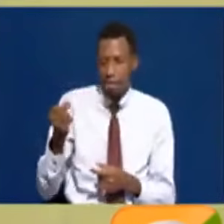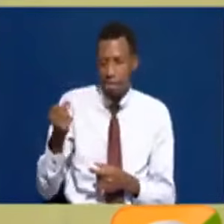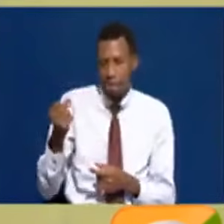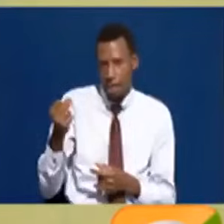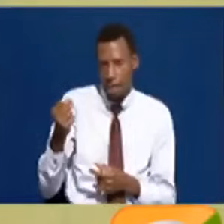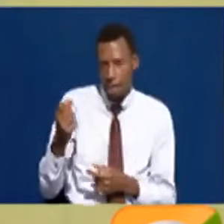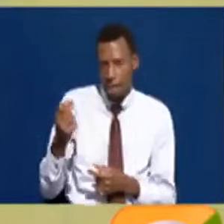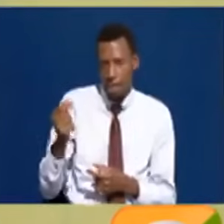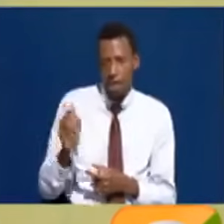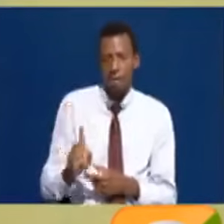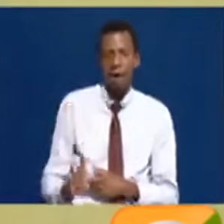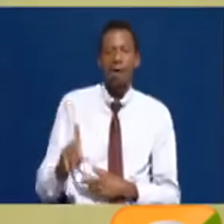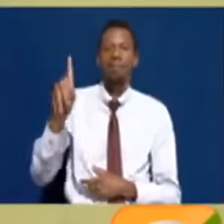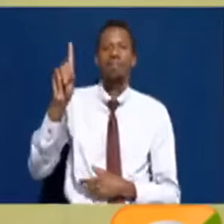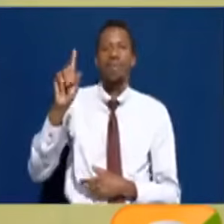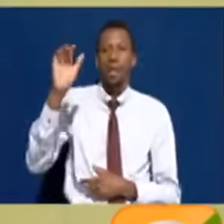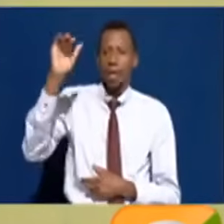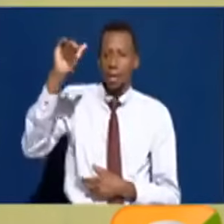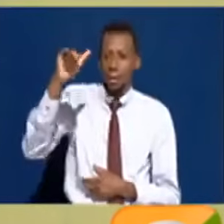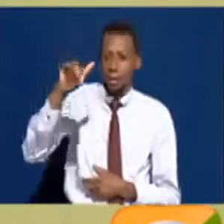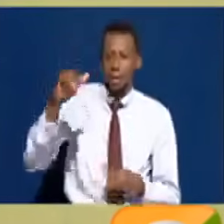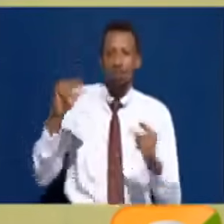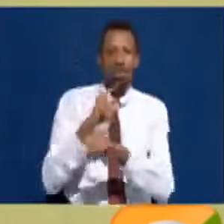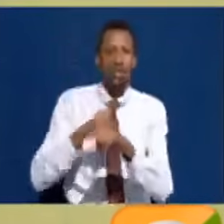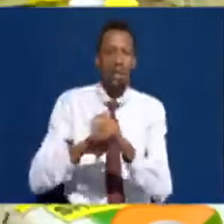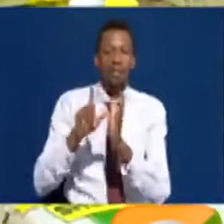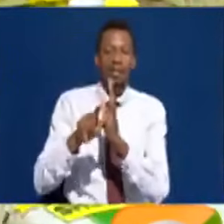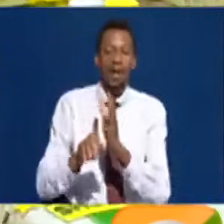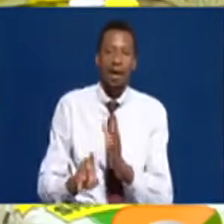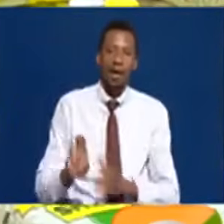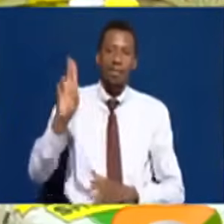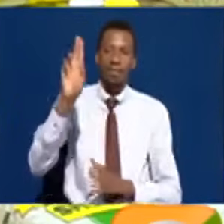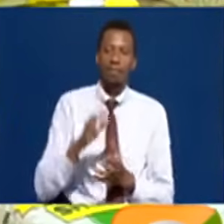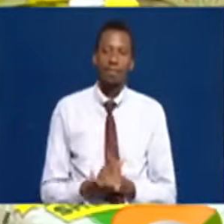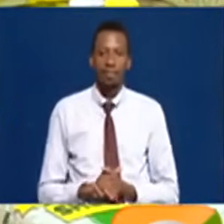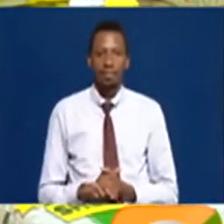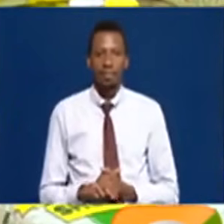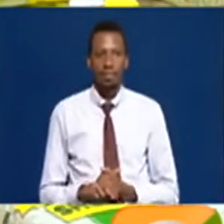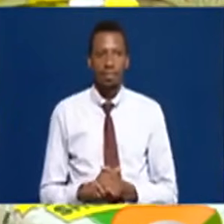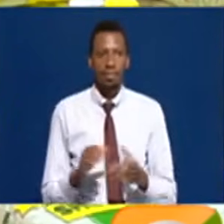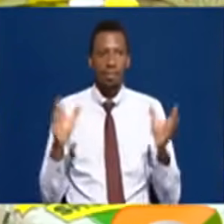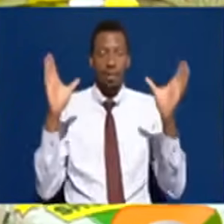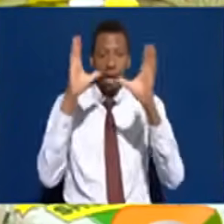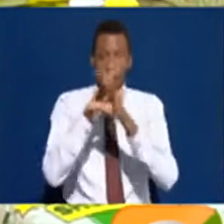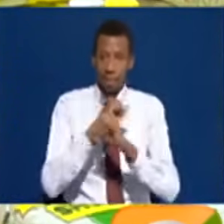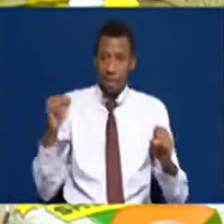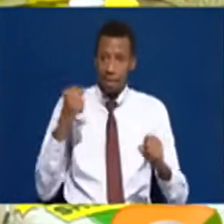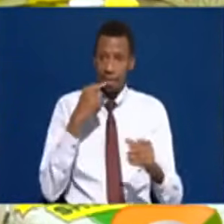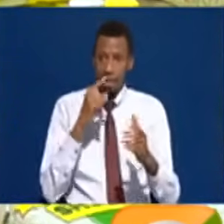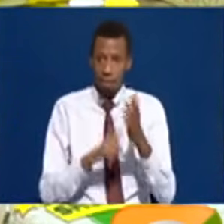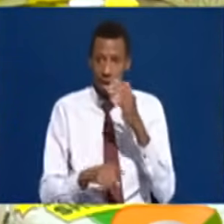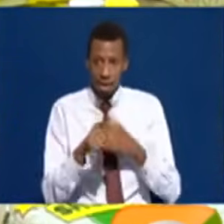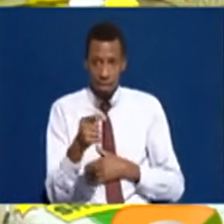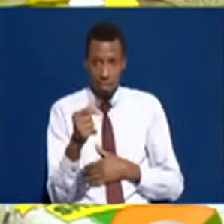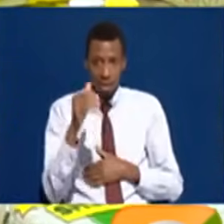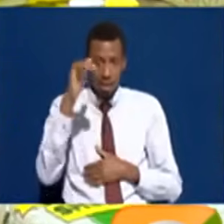Kwa hivyo hizi kushuka ni kidogo, inashuka tu kwa muda kidogo alafu ipande. The president had attributed the decrease in